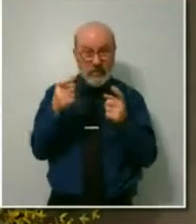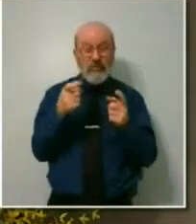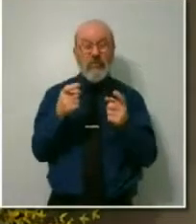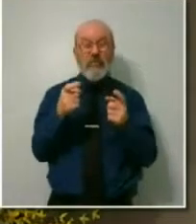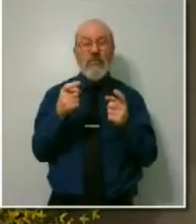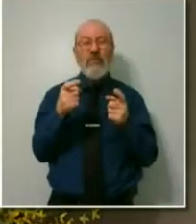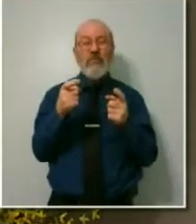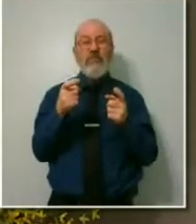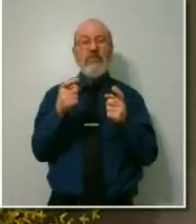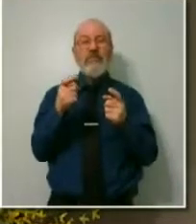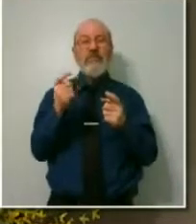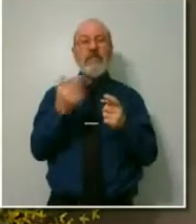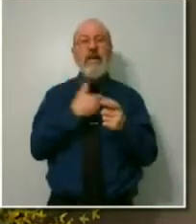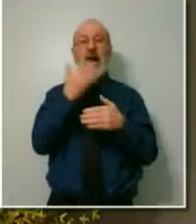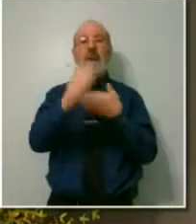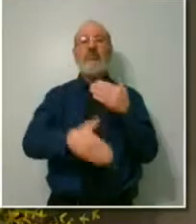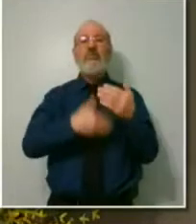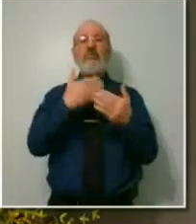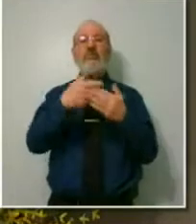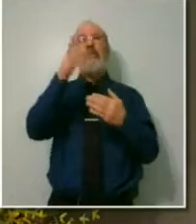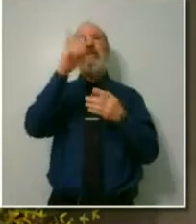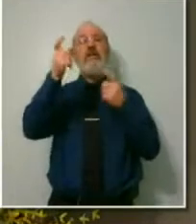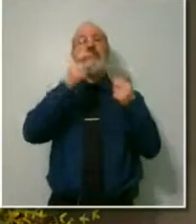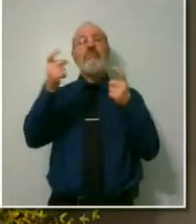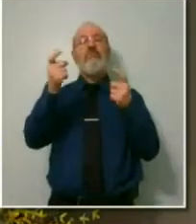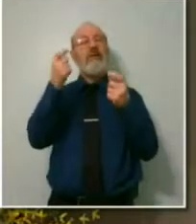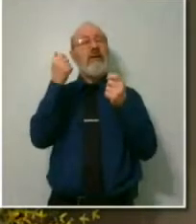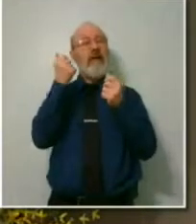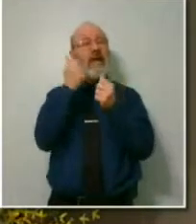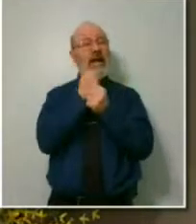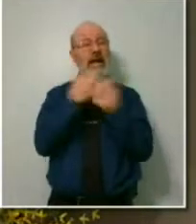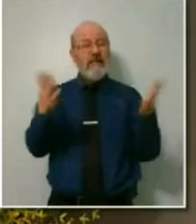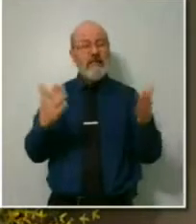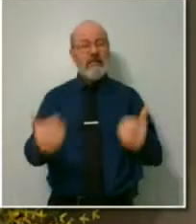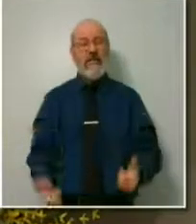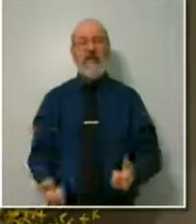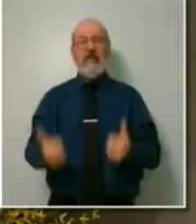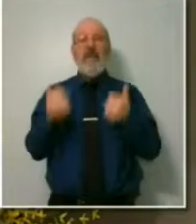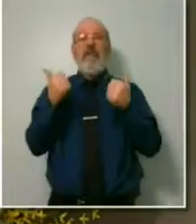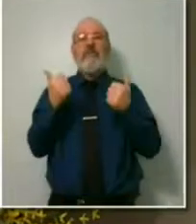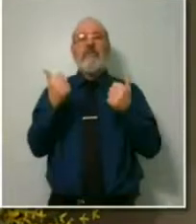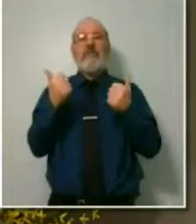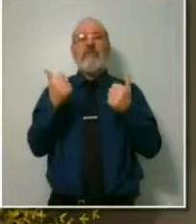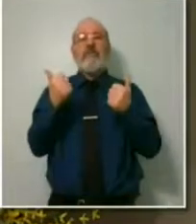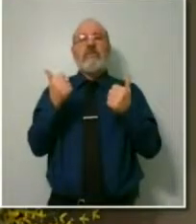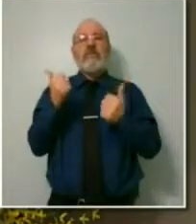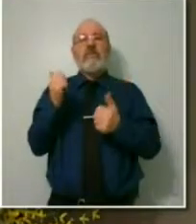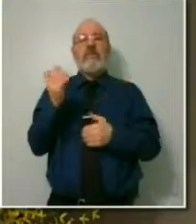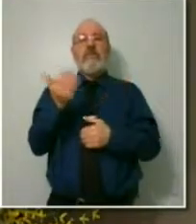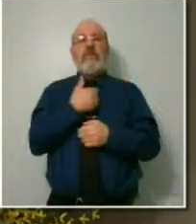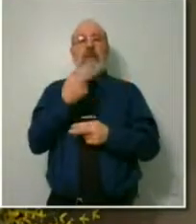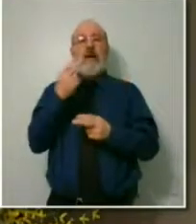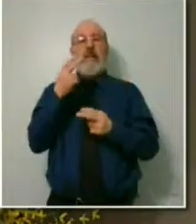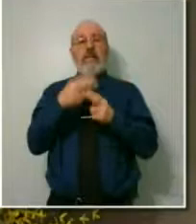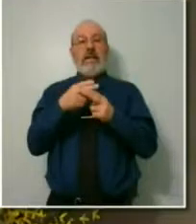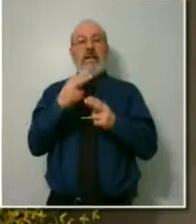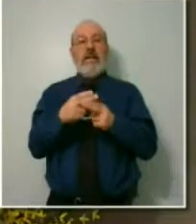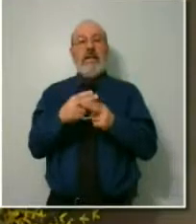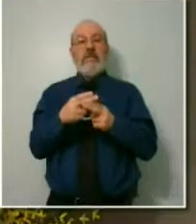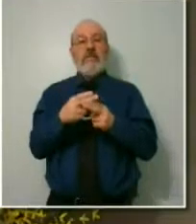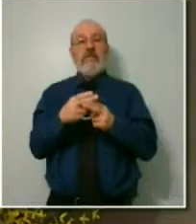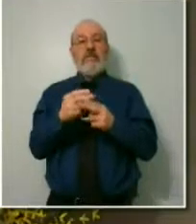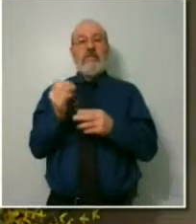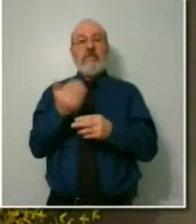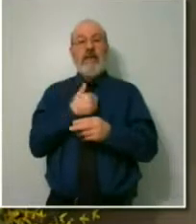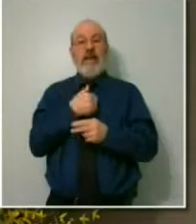Our gracious God has been in control of every detail of our lives. But our names or our very